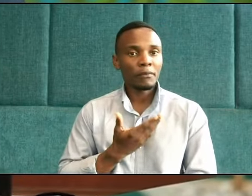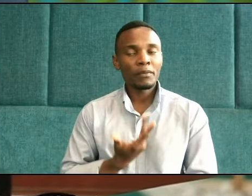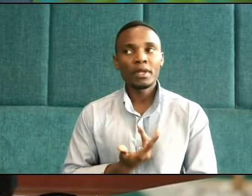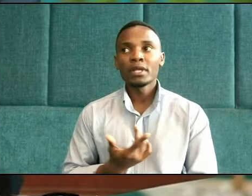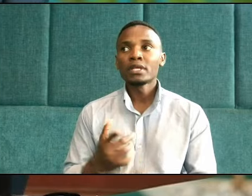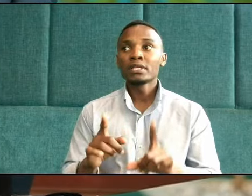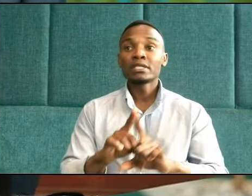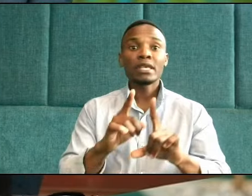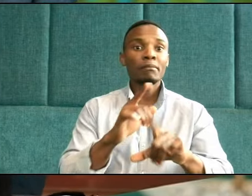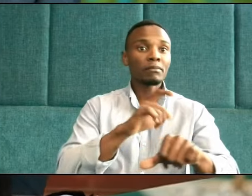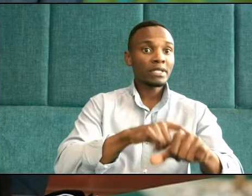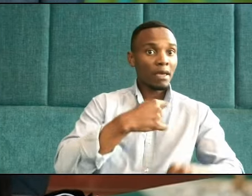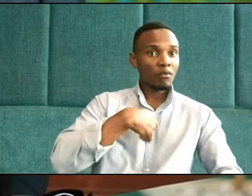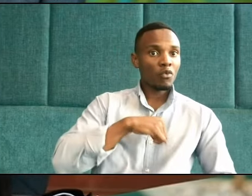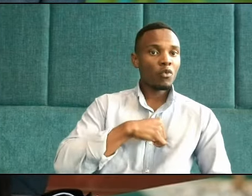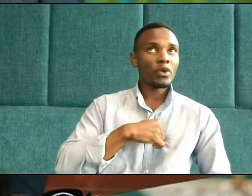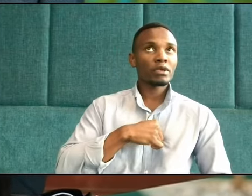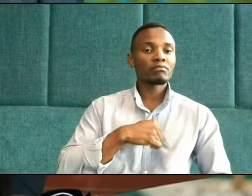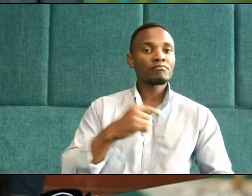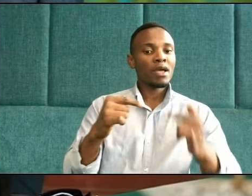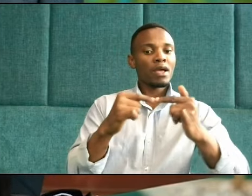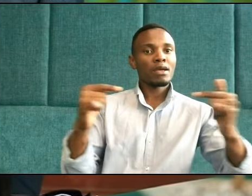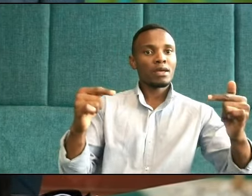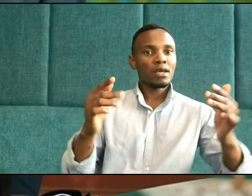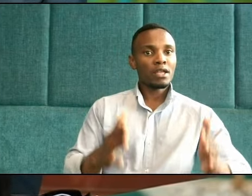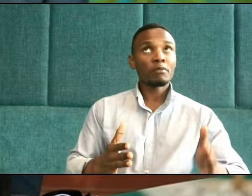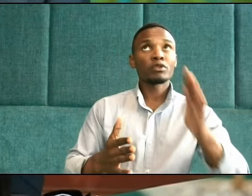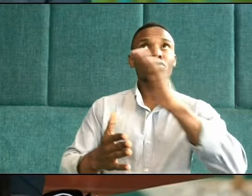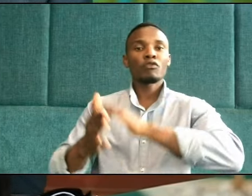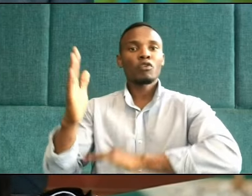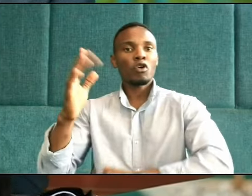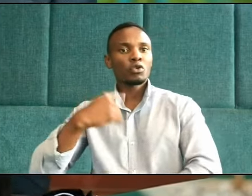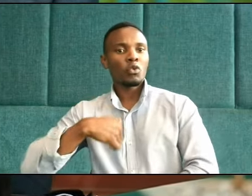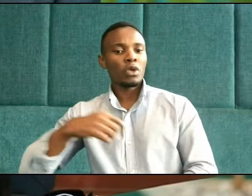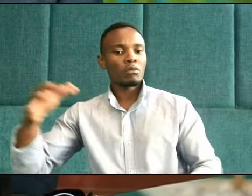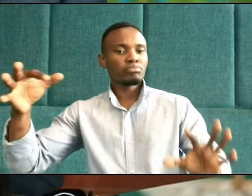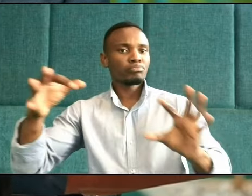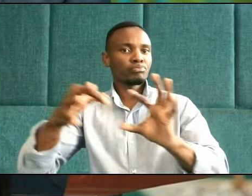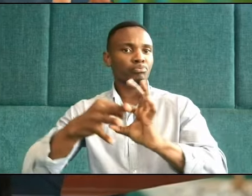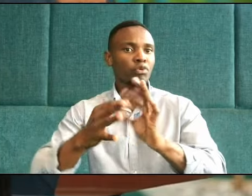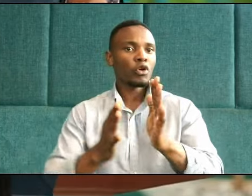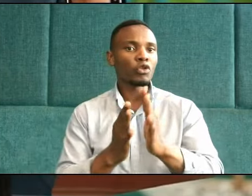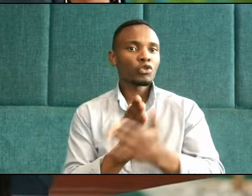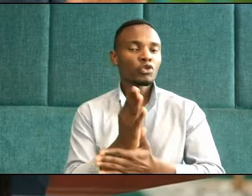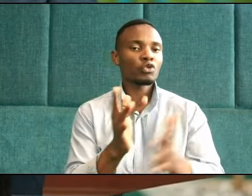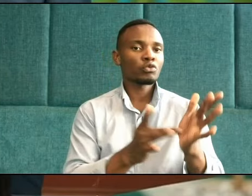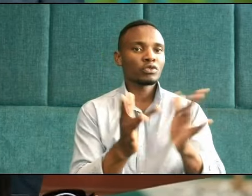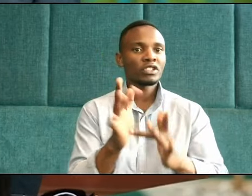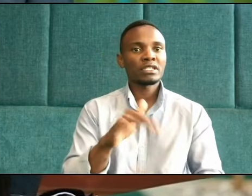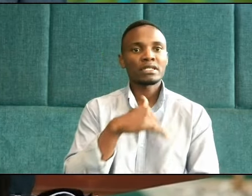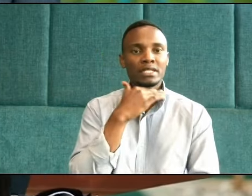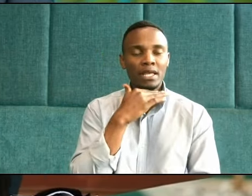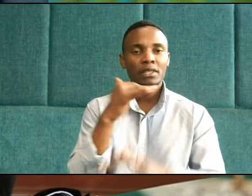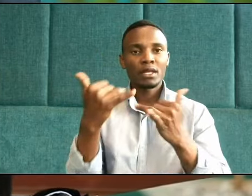we were God's enemies, we were reconciled to him through the death of his son, how much